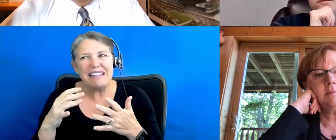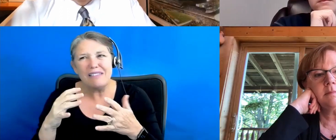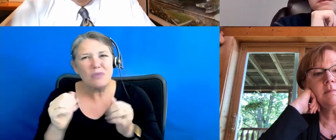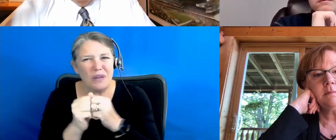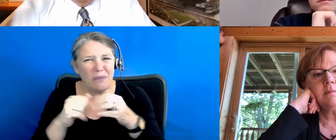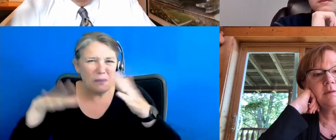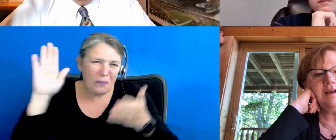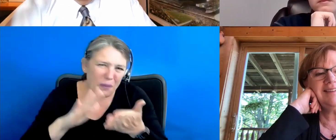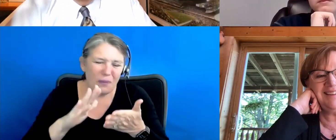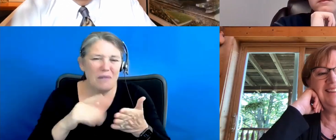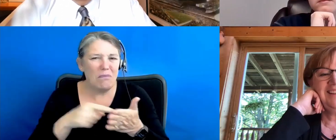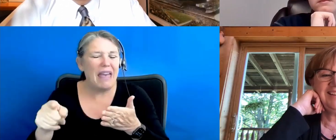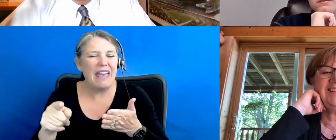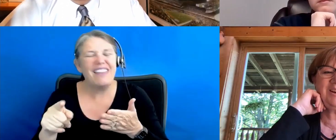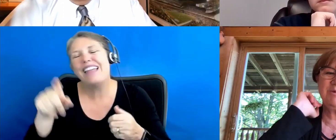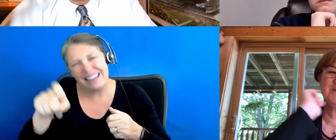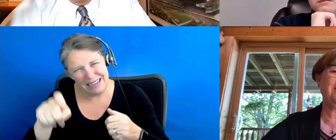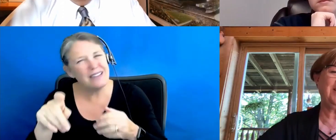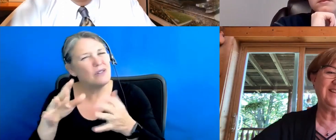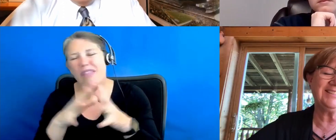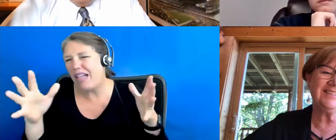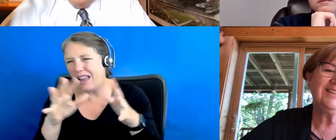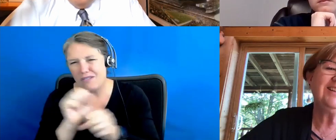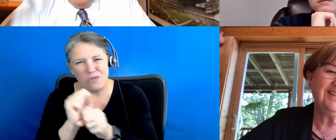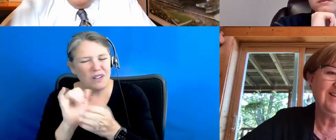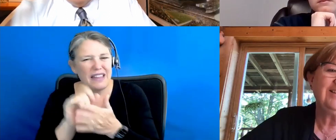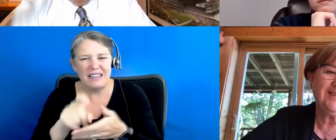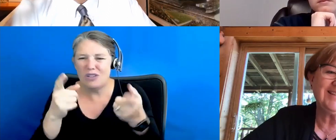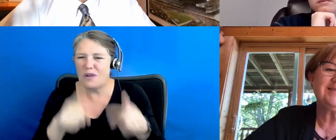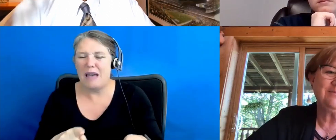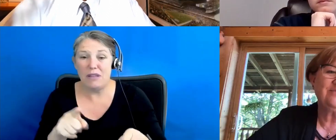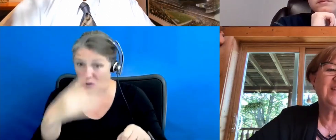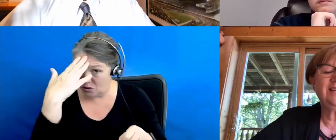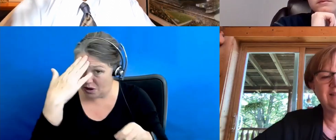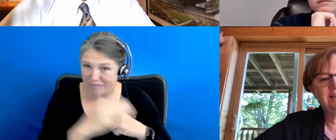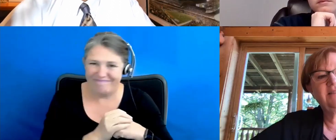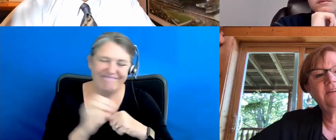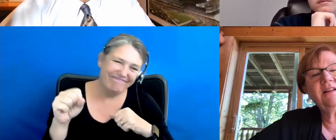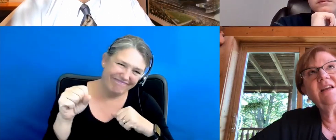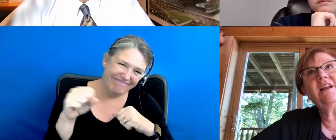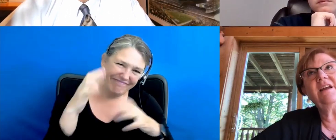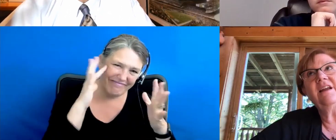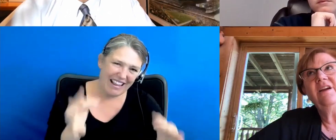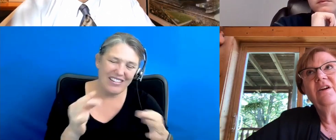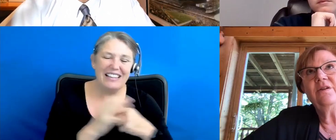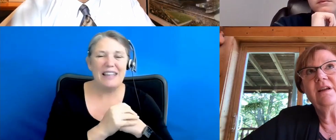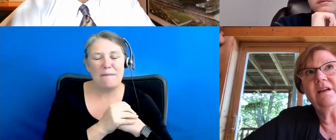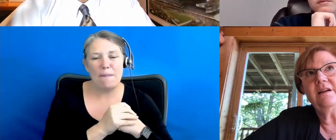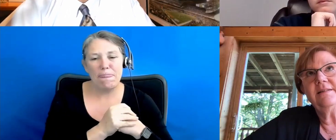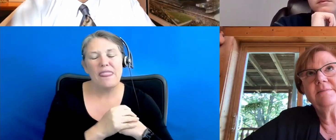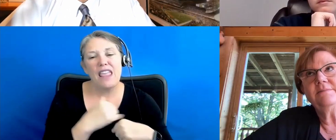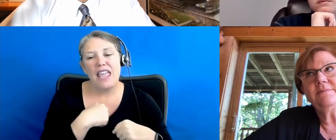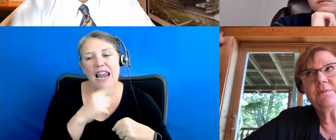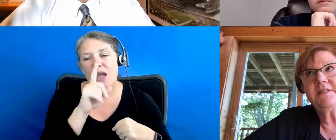work that needs to be done in that area, as you know. Yes, definitely. And I